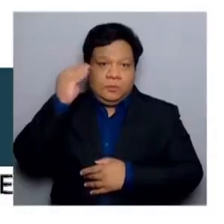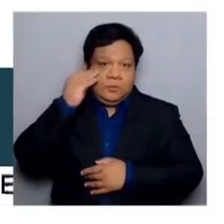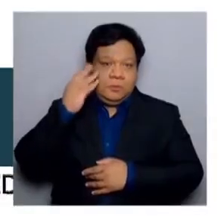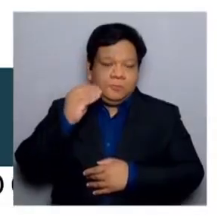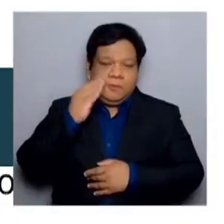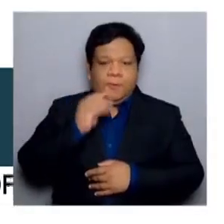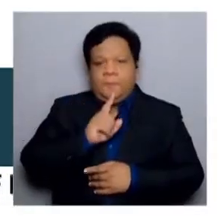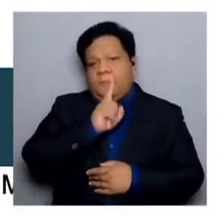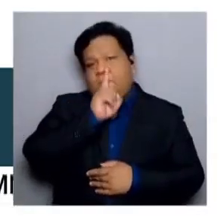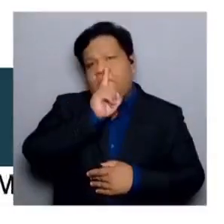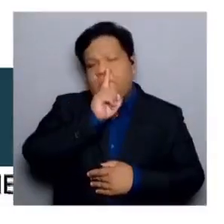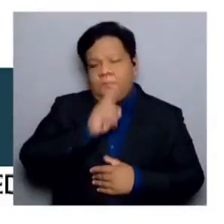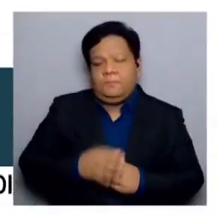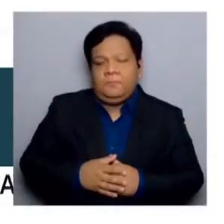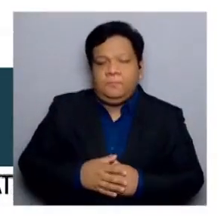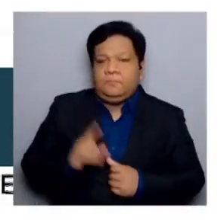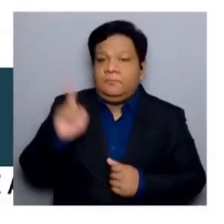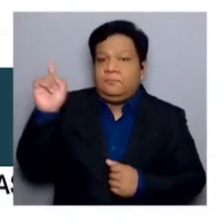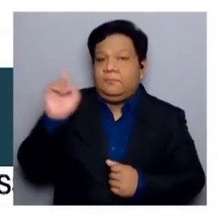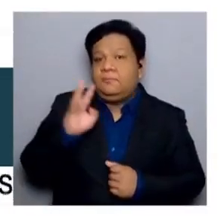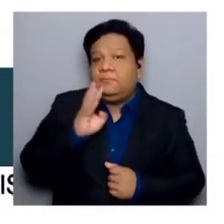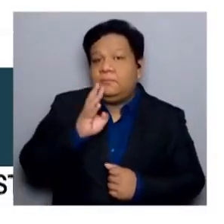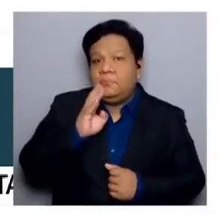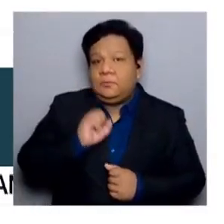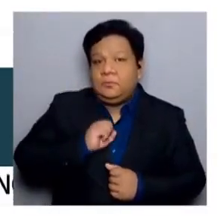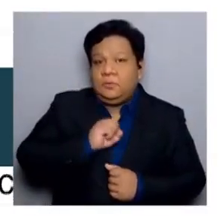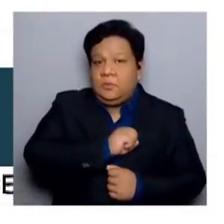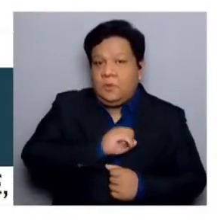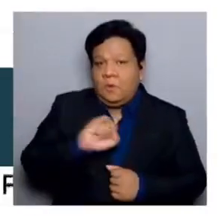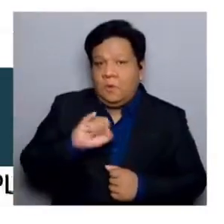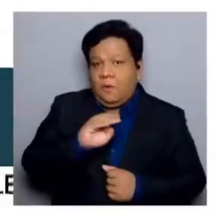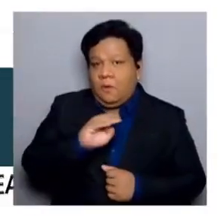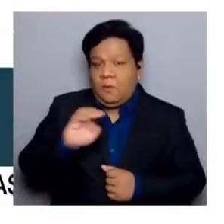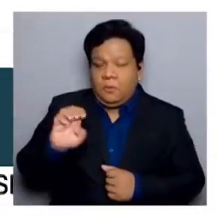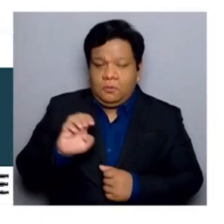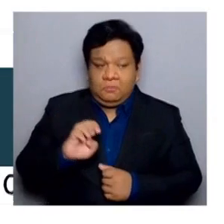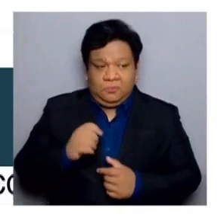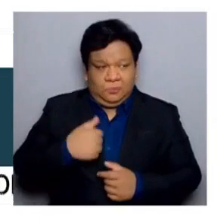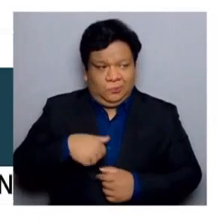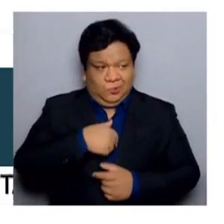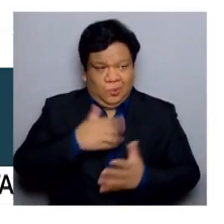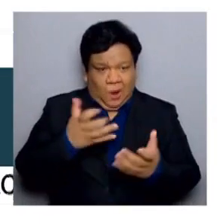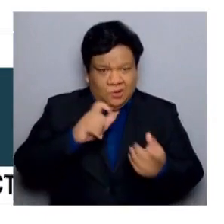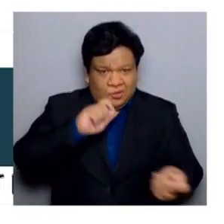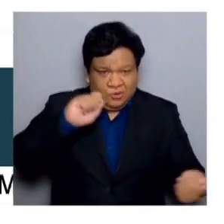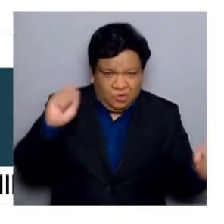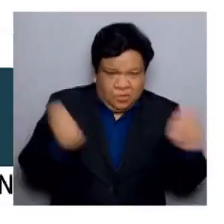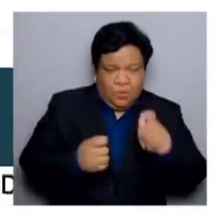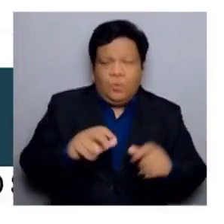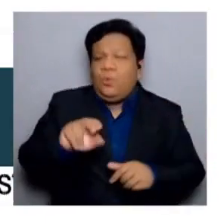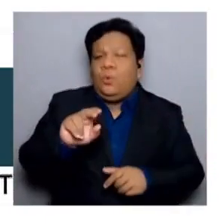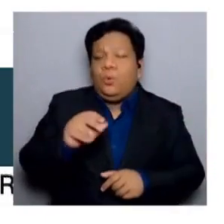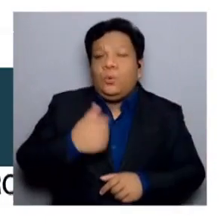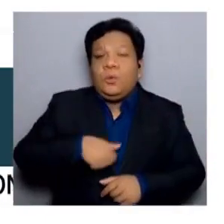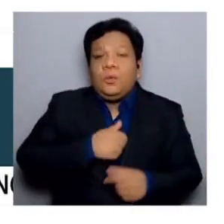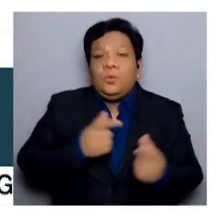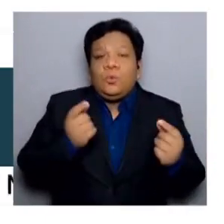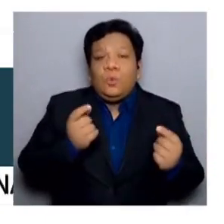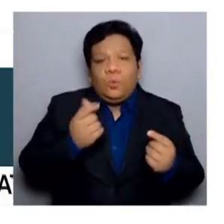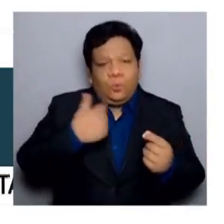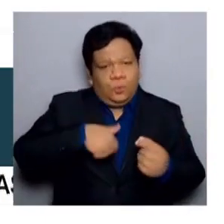I don't think that's our effort at all. We will not revise anything. All we will do is to also make known, make